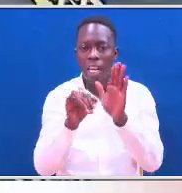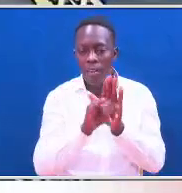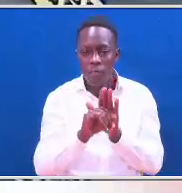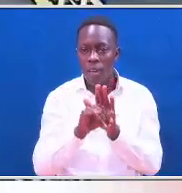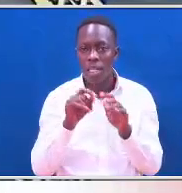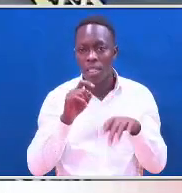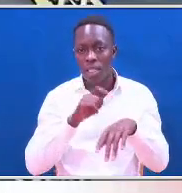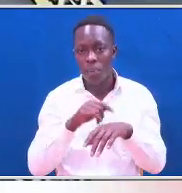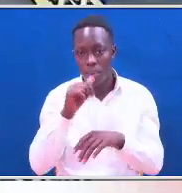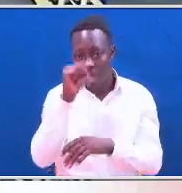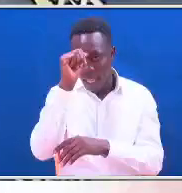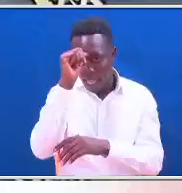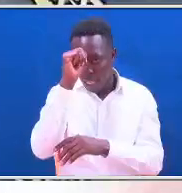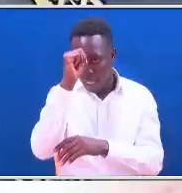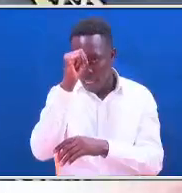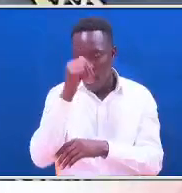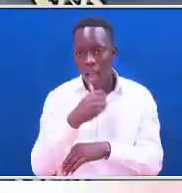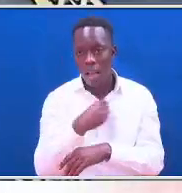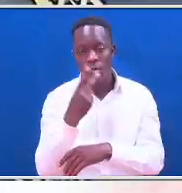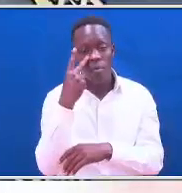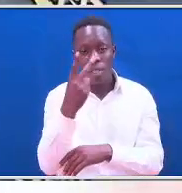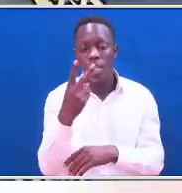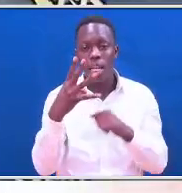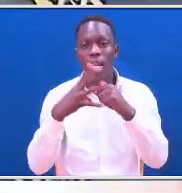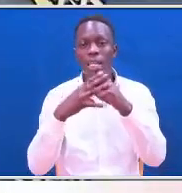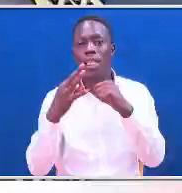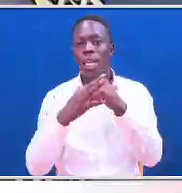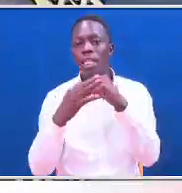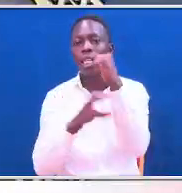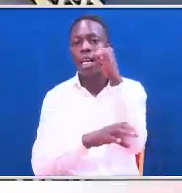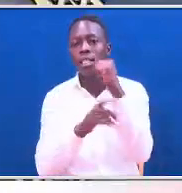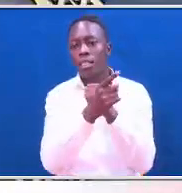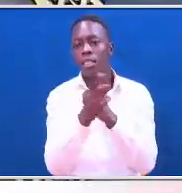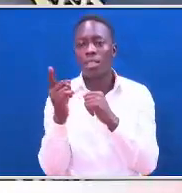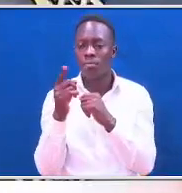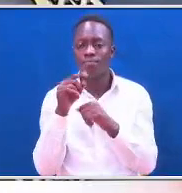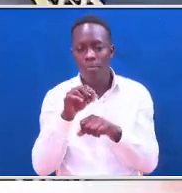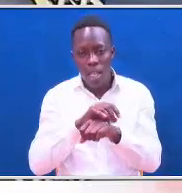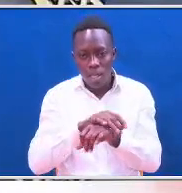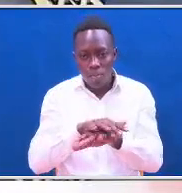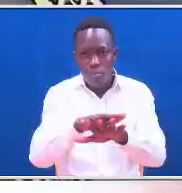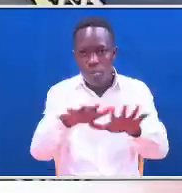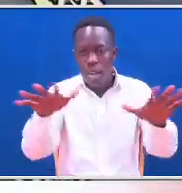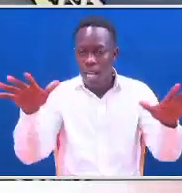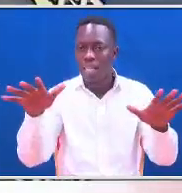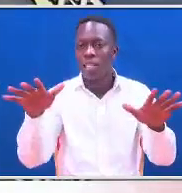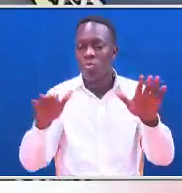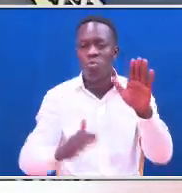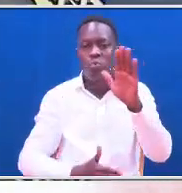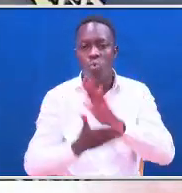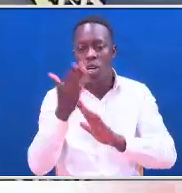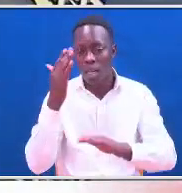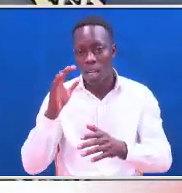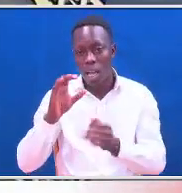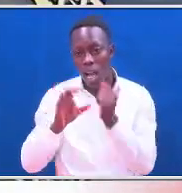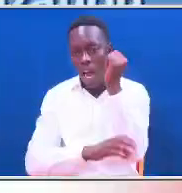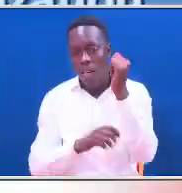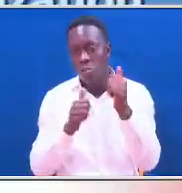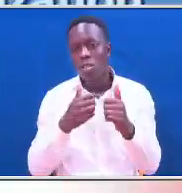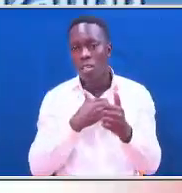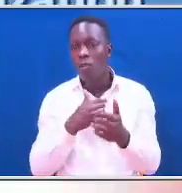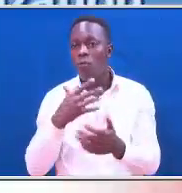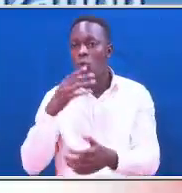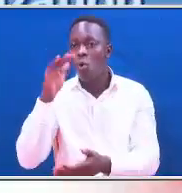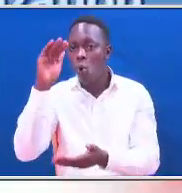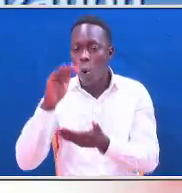has been detected in at least 98 countries and is spreading quickly in countries with low and high vaccine dose rate.